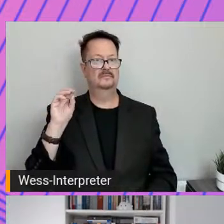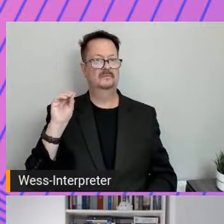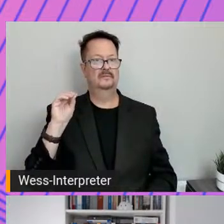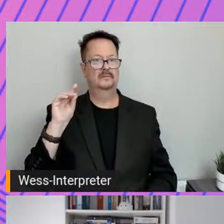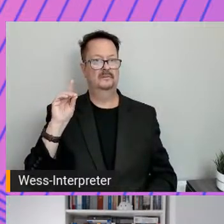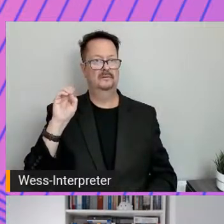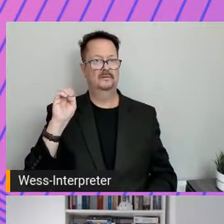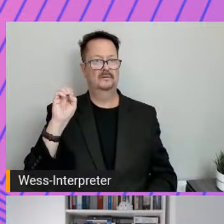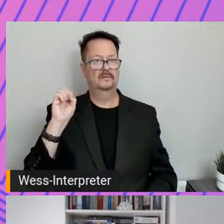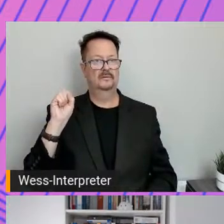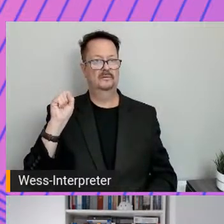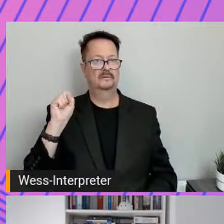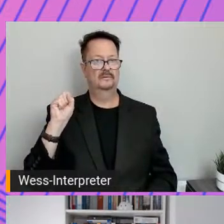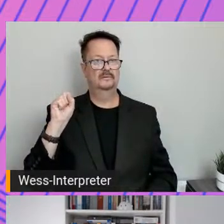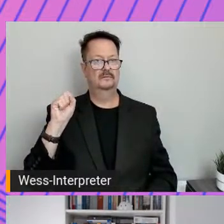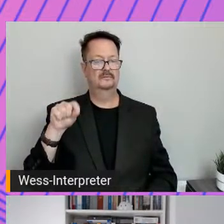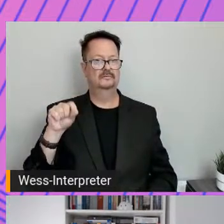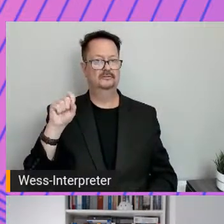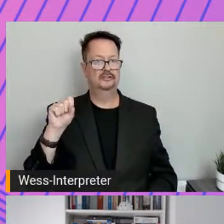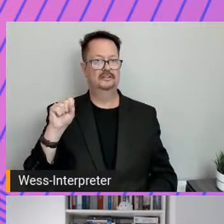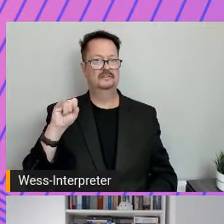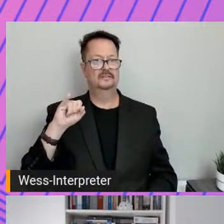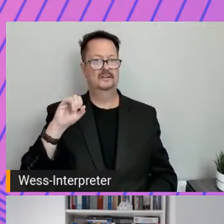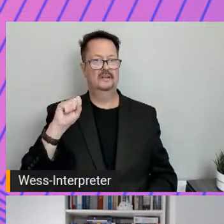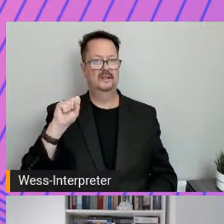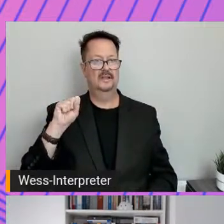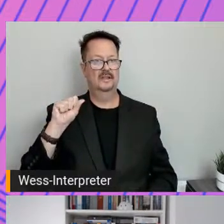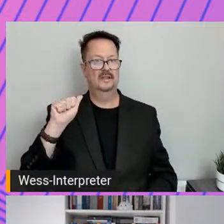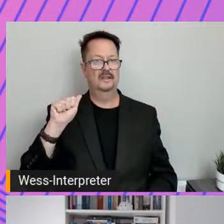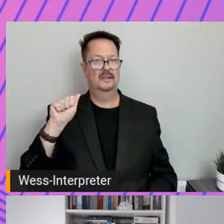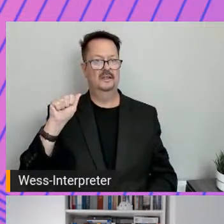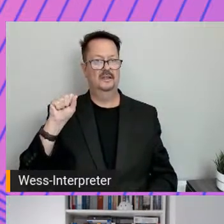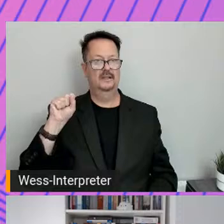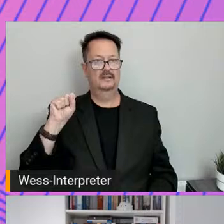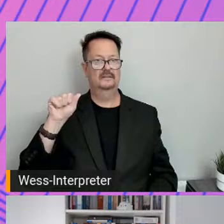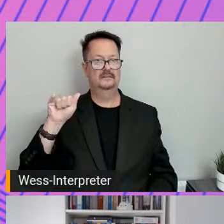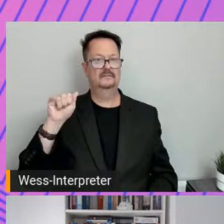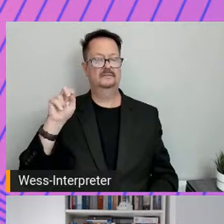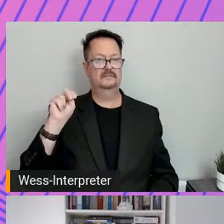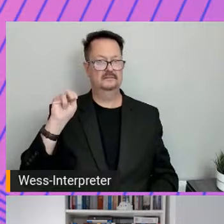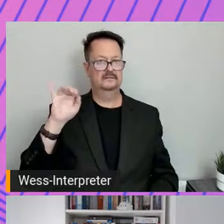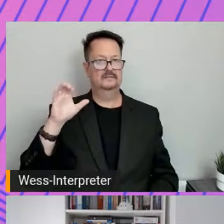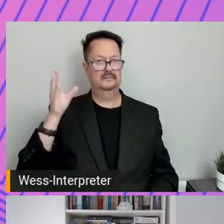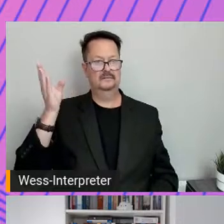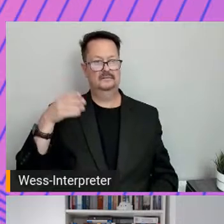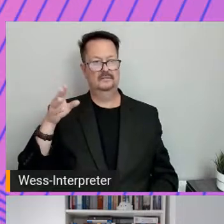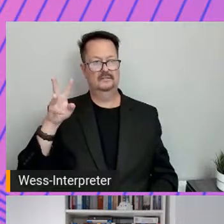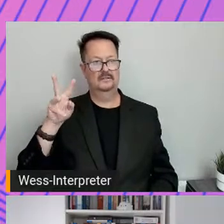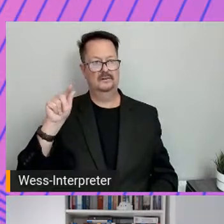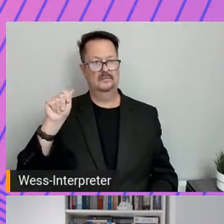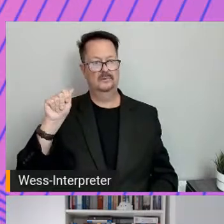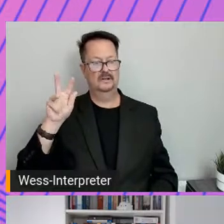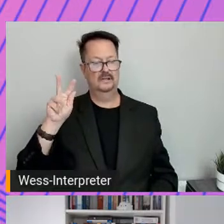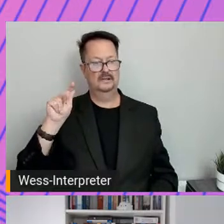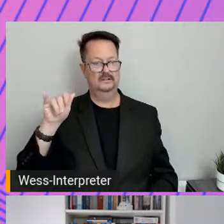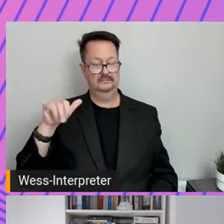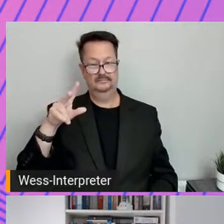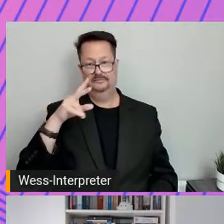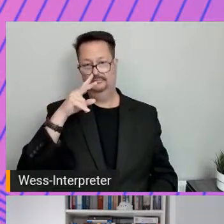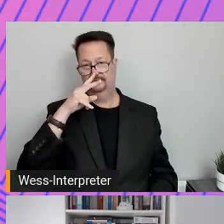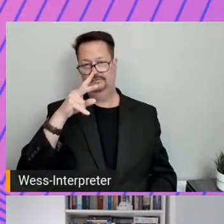async and await. And so here we define an asynchronous function,